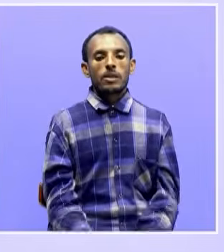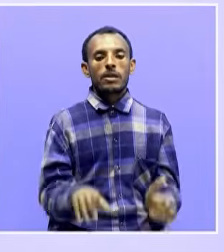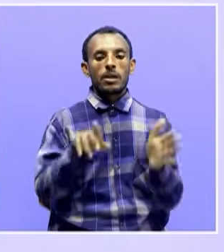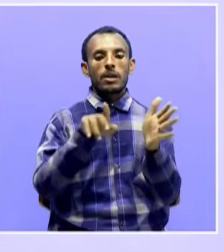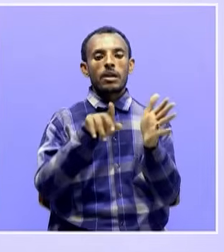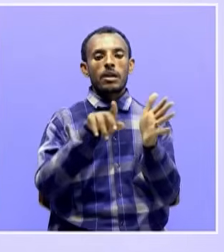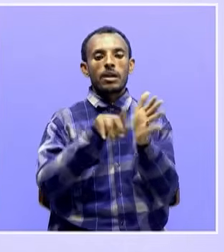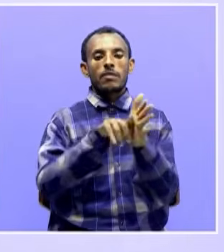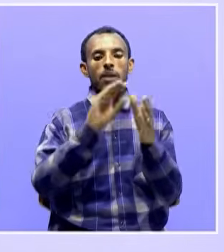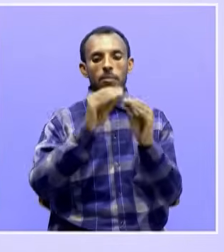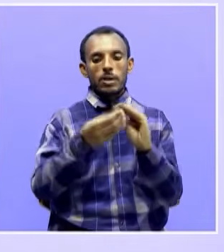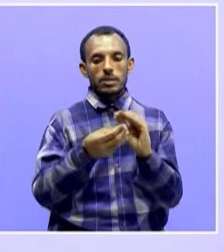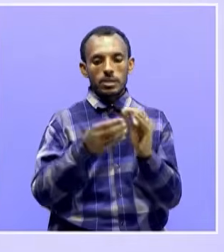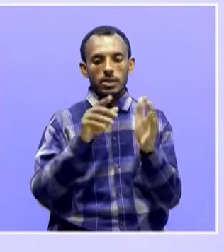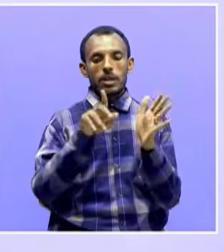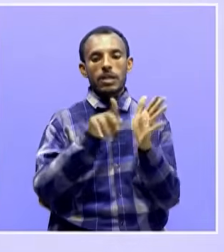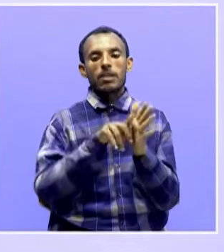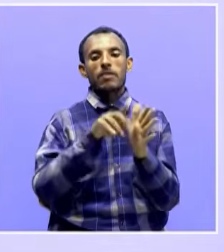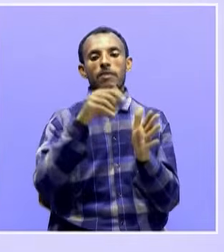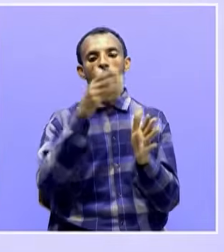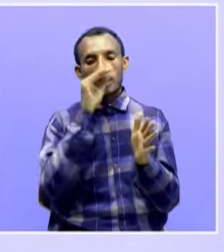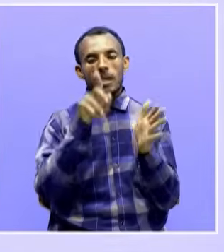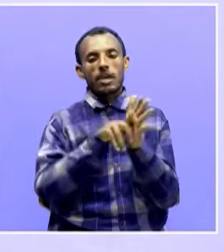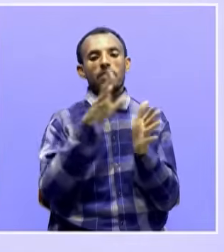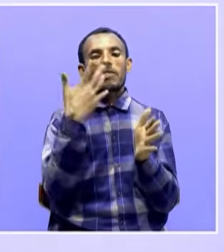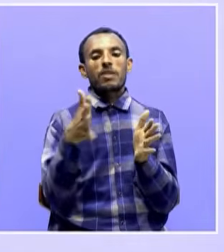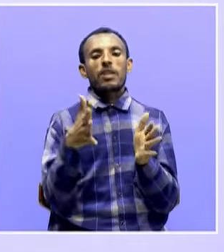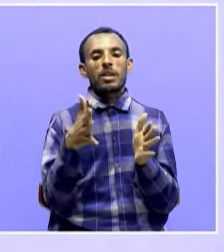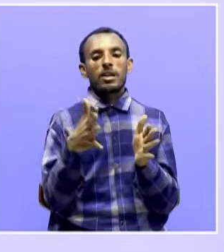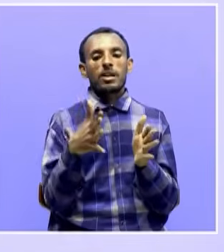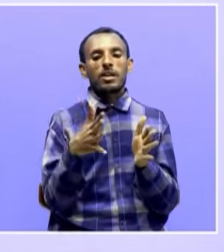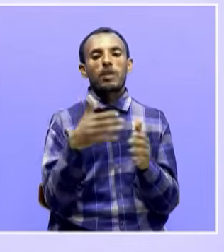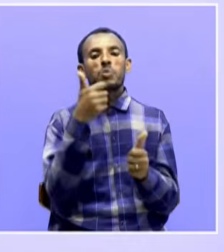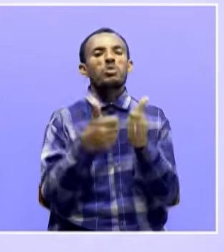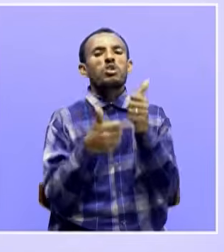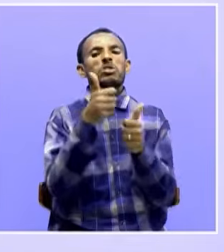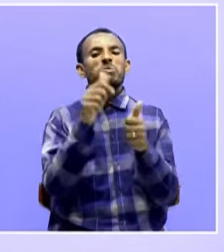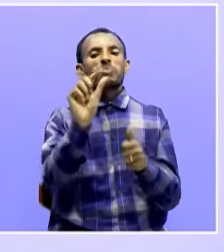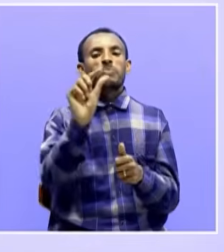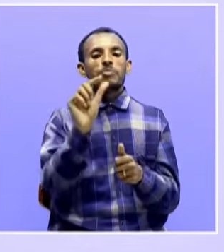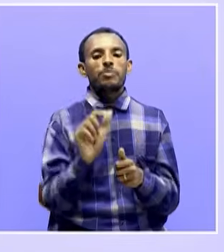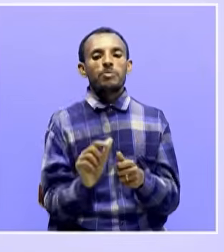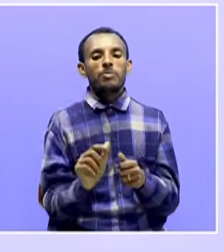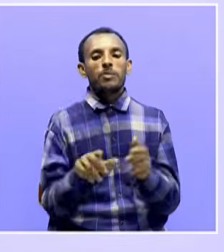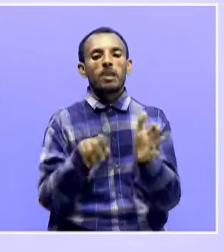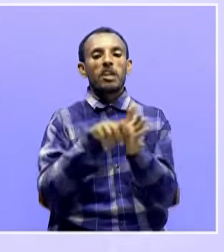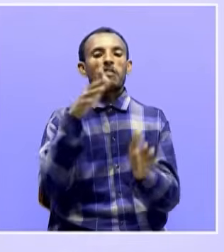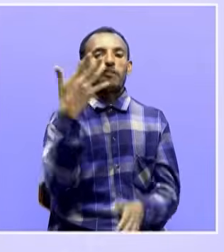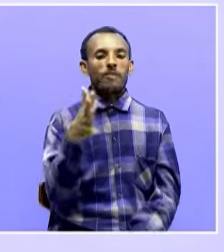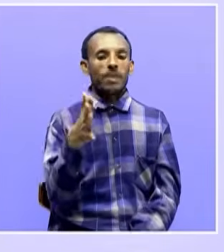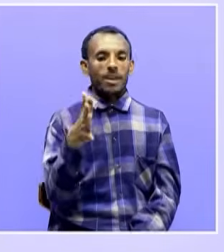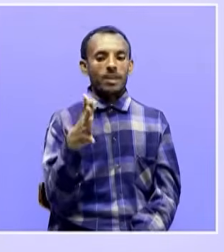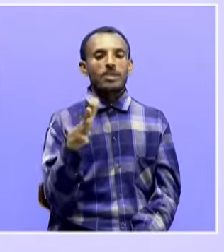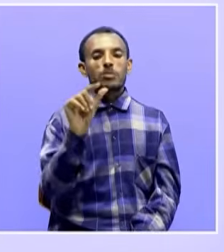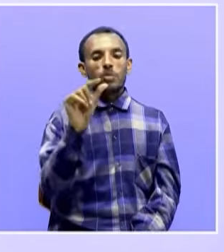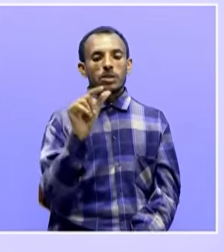Negative numbers. Let's compare negative 10 and negative 15. Which one is the smallest? Yeah, negative 15 is the